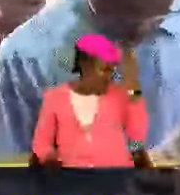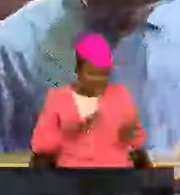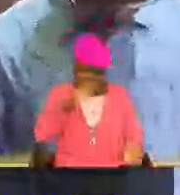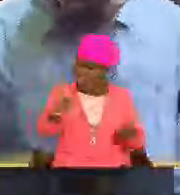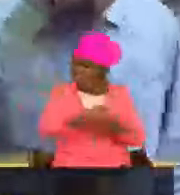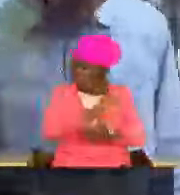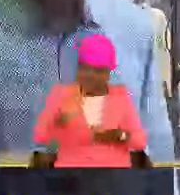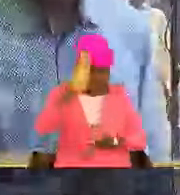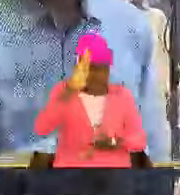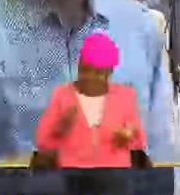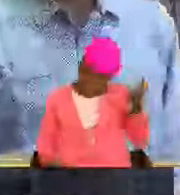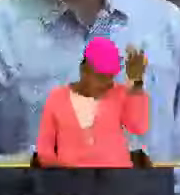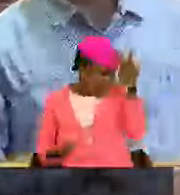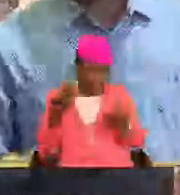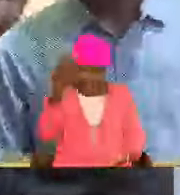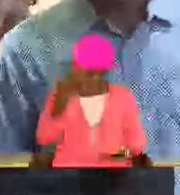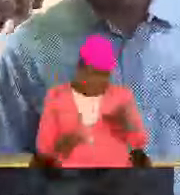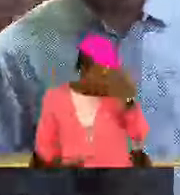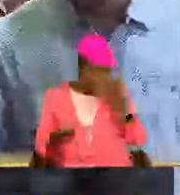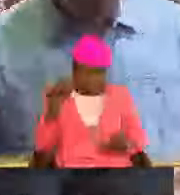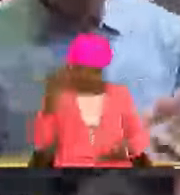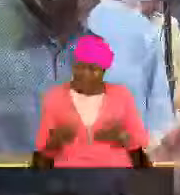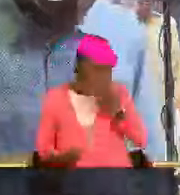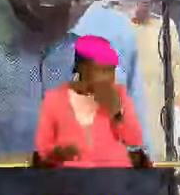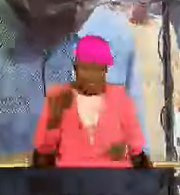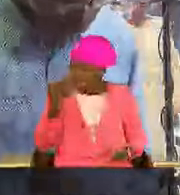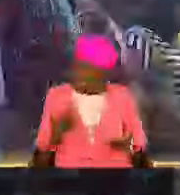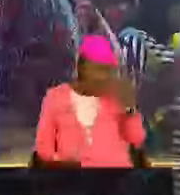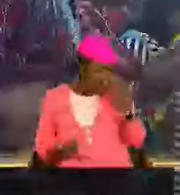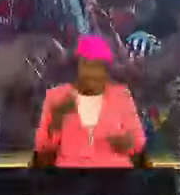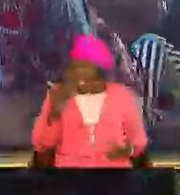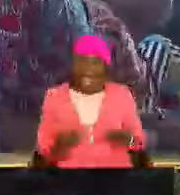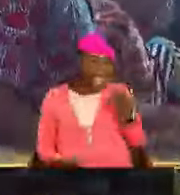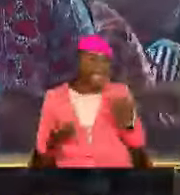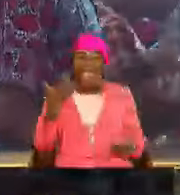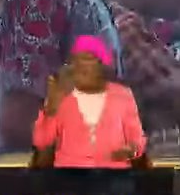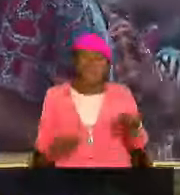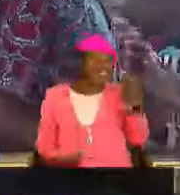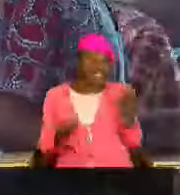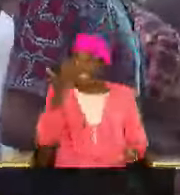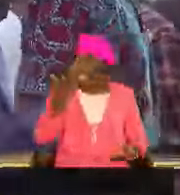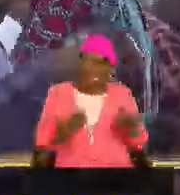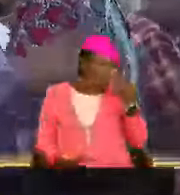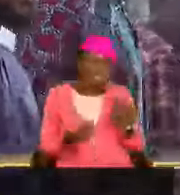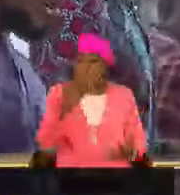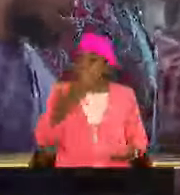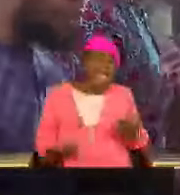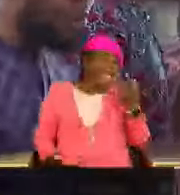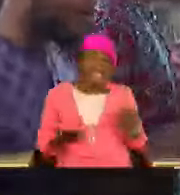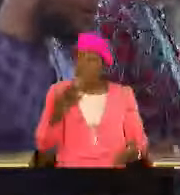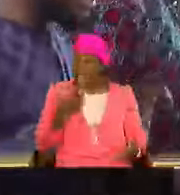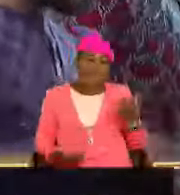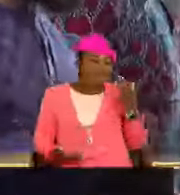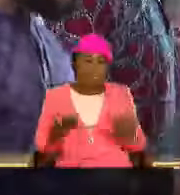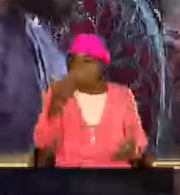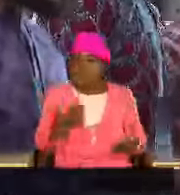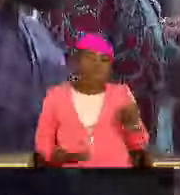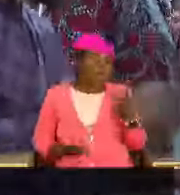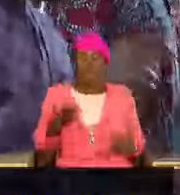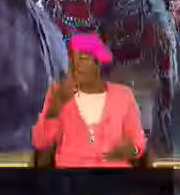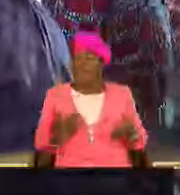roasted let I be roasted let I be roasted let be roasted thank you